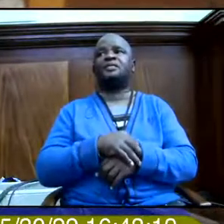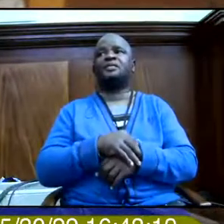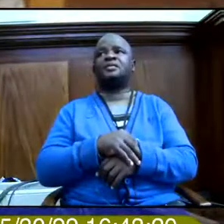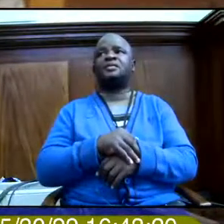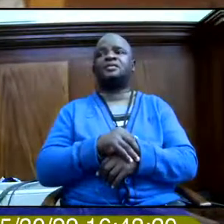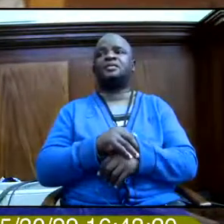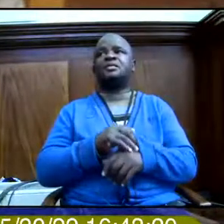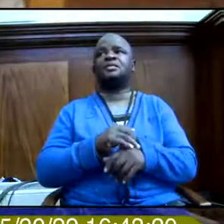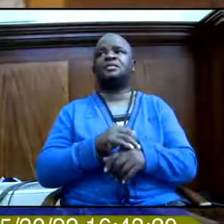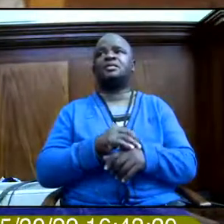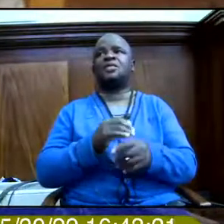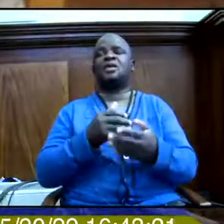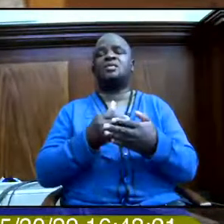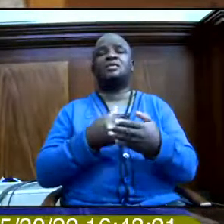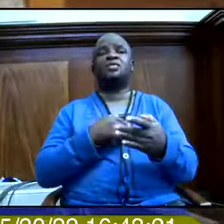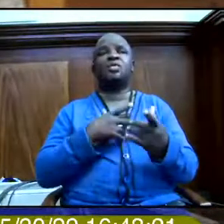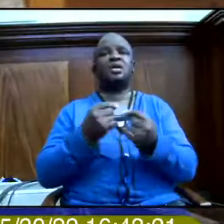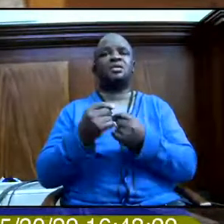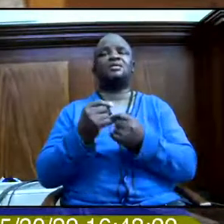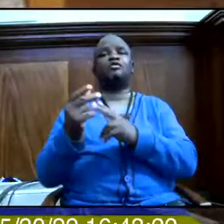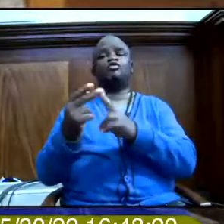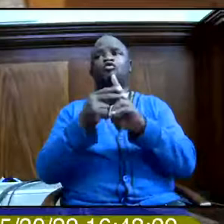used to have trade unions